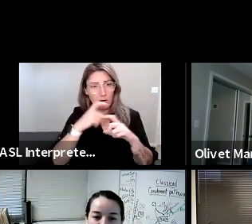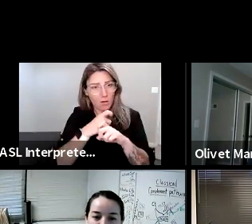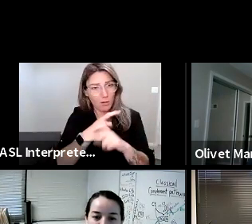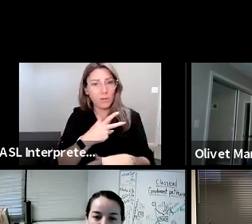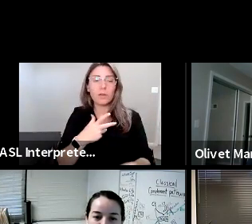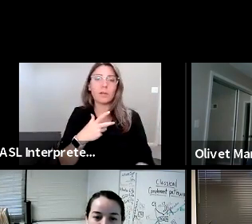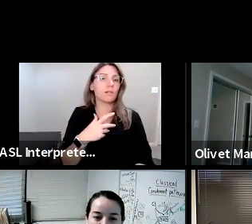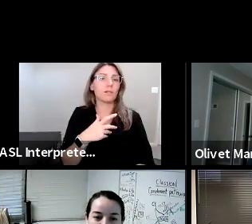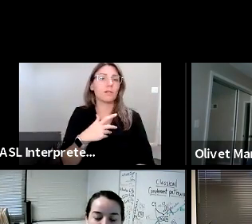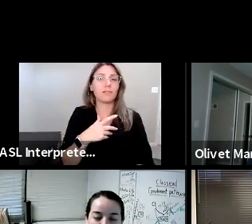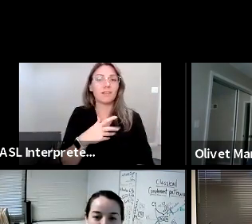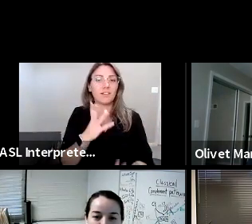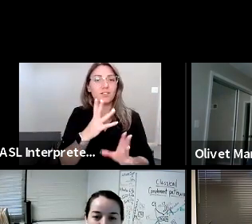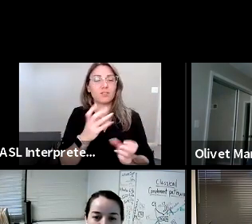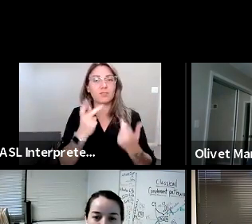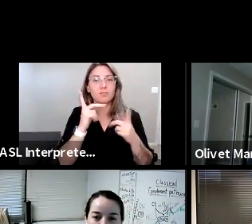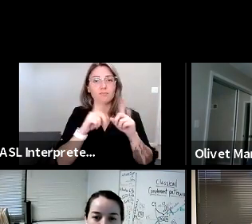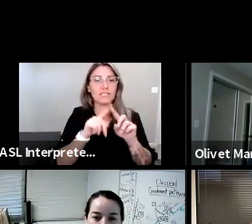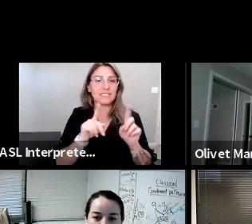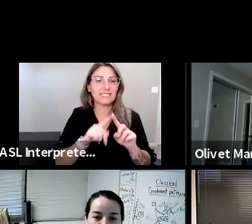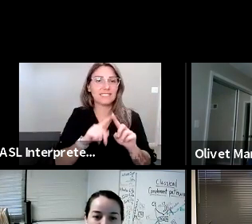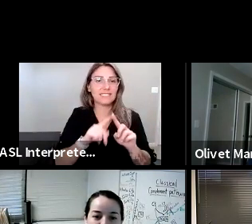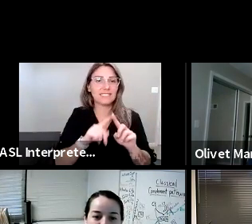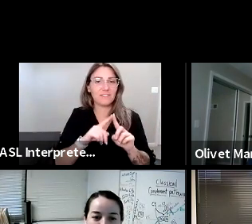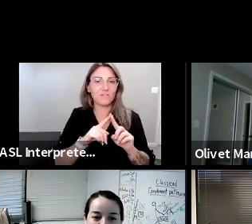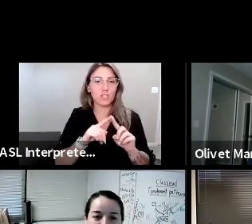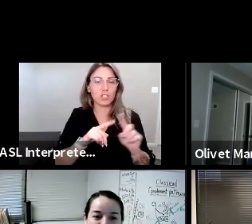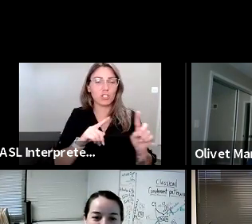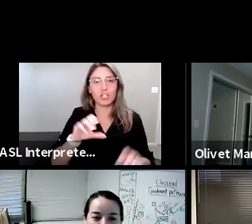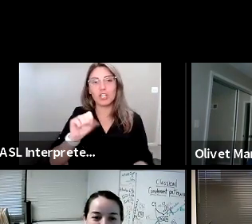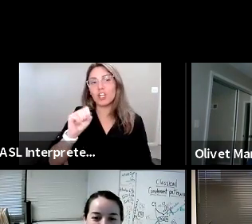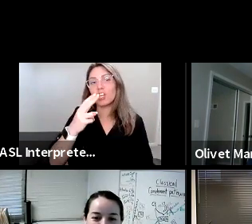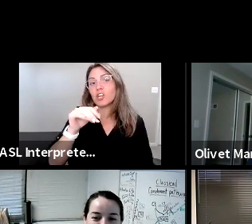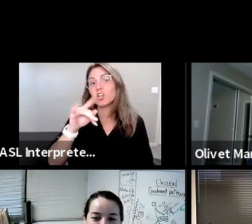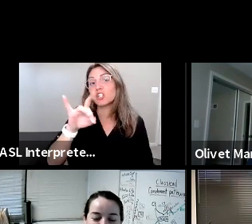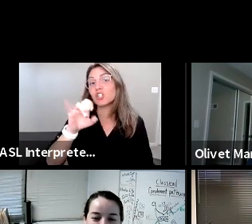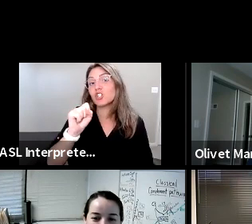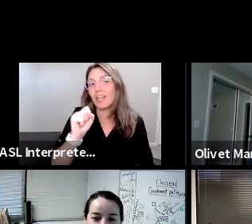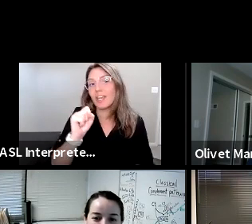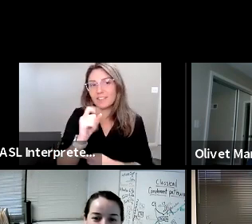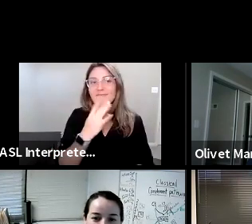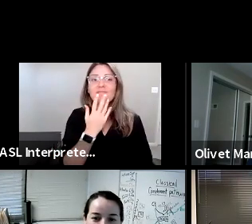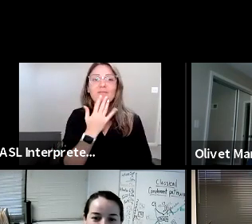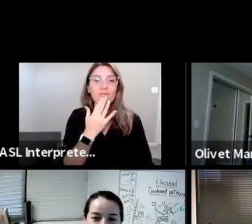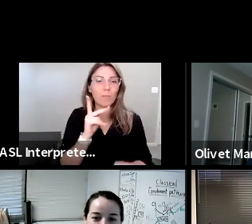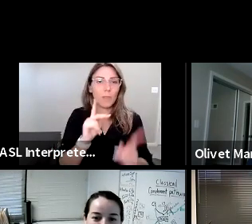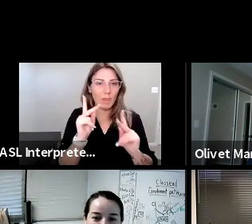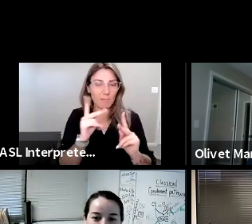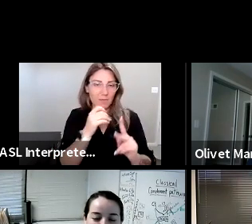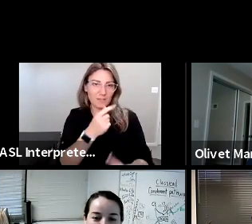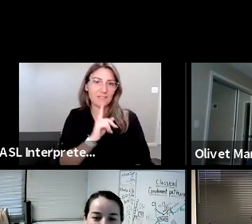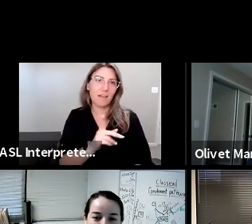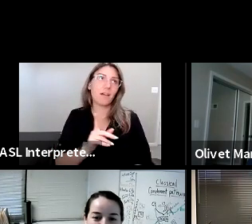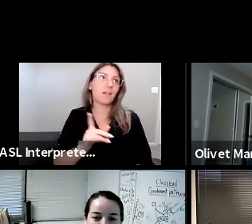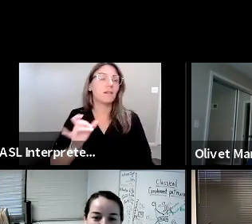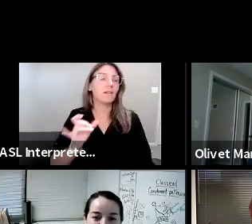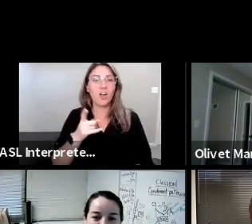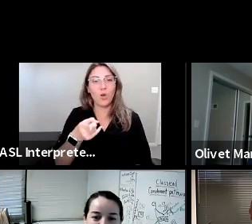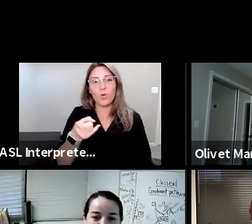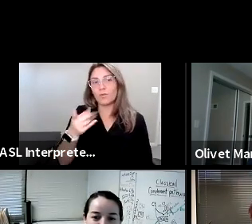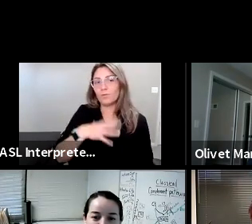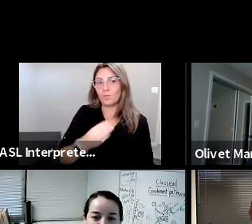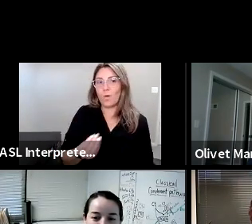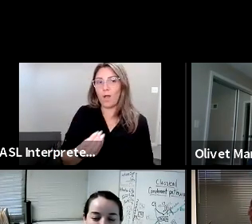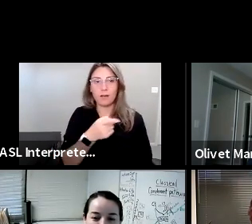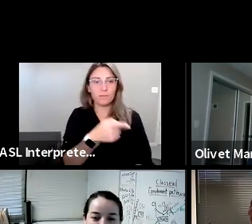so many different, I guess, shades of people. And yeah, it's not as like, oh, he's white